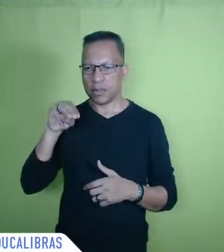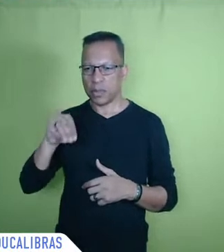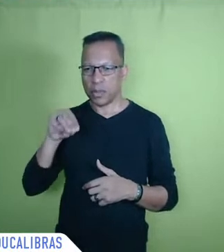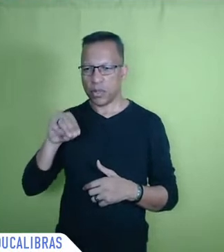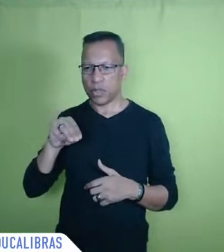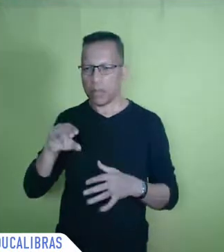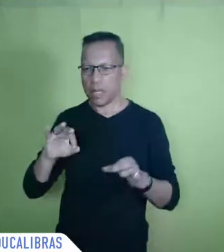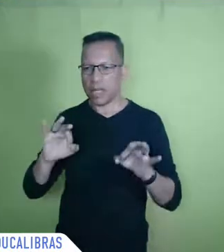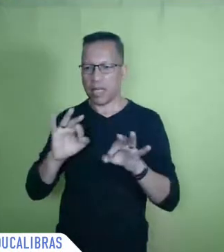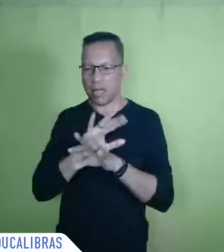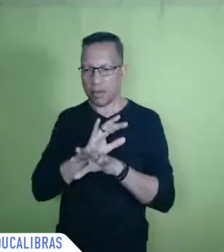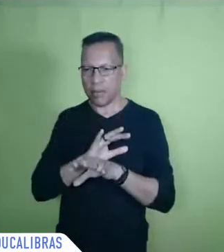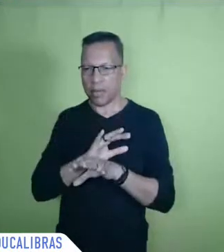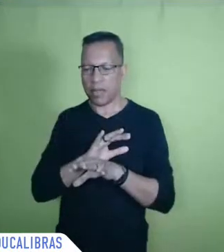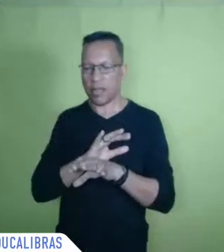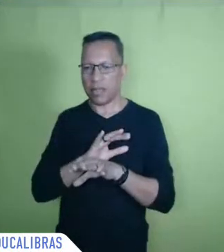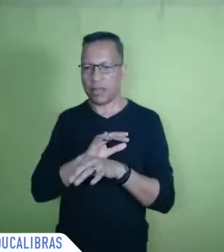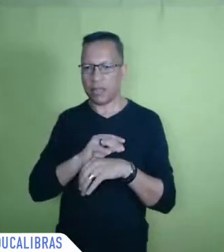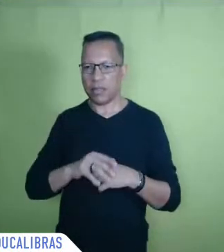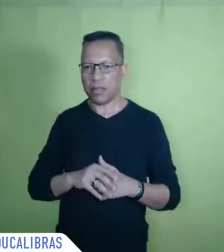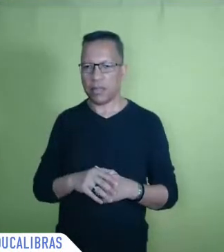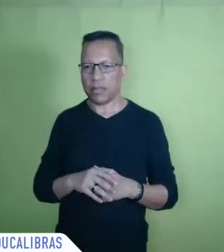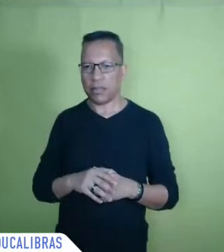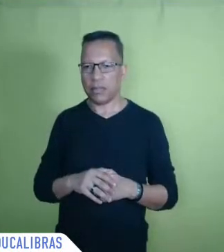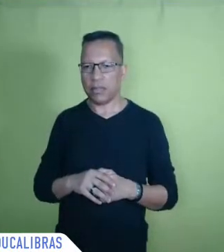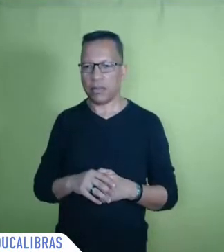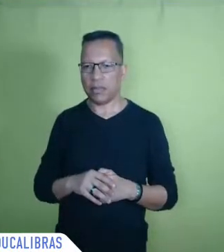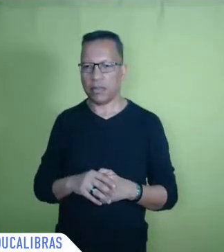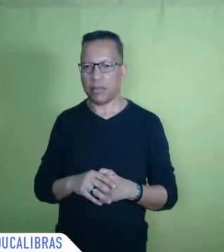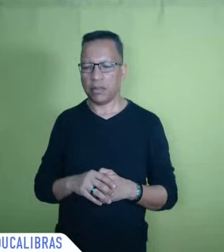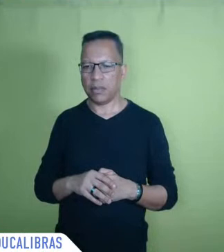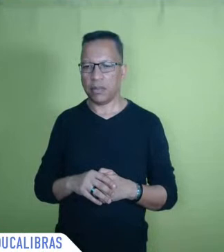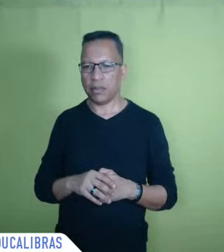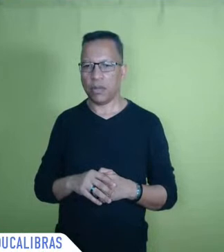We still have 15 minutes to close this panel